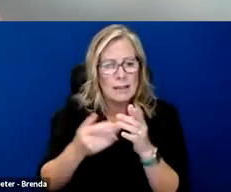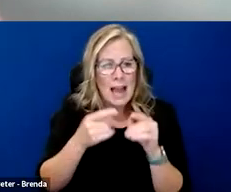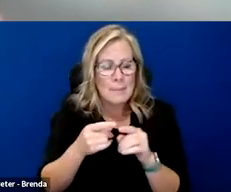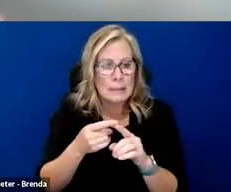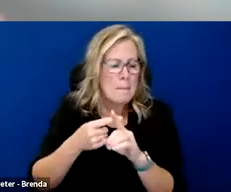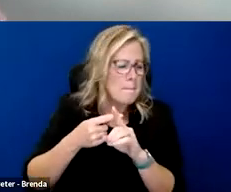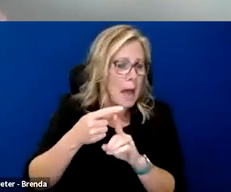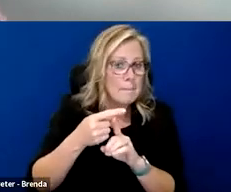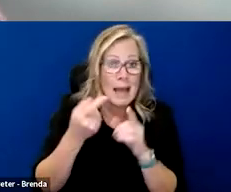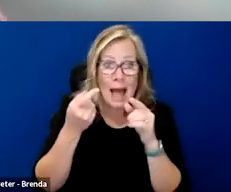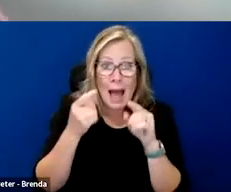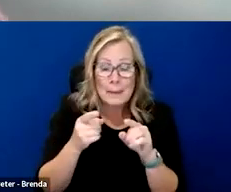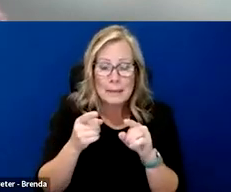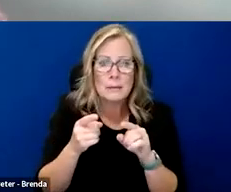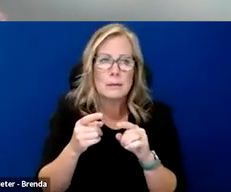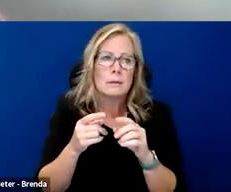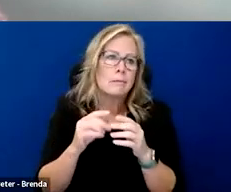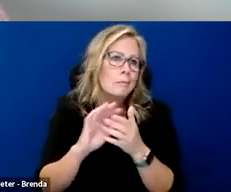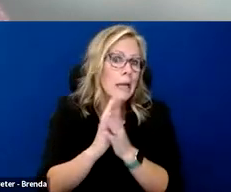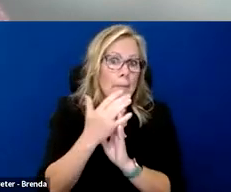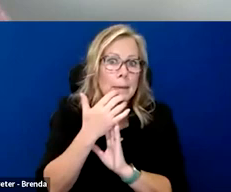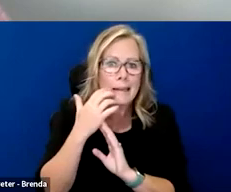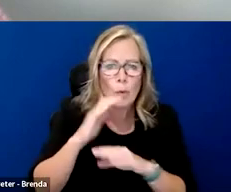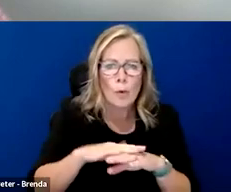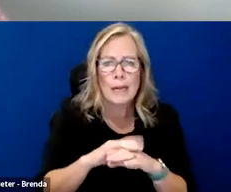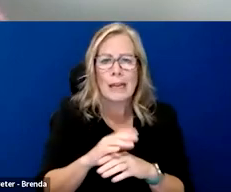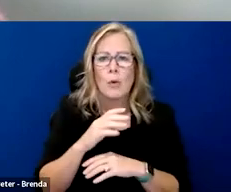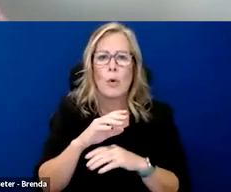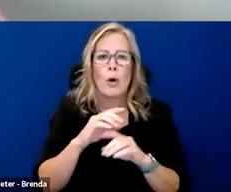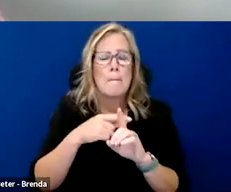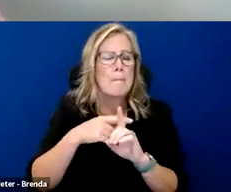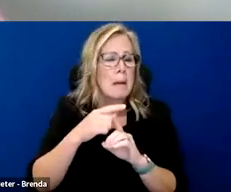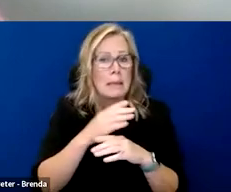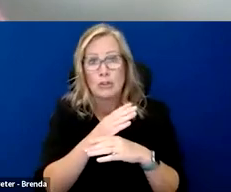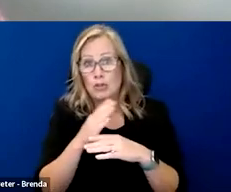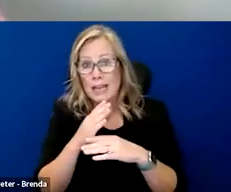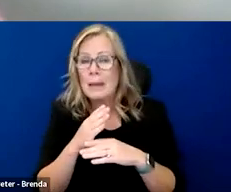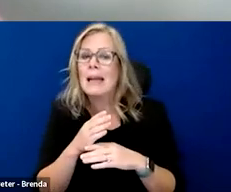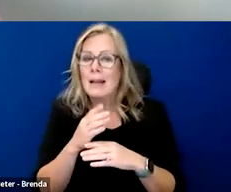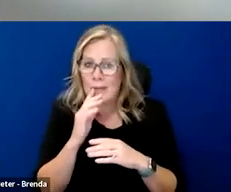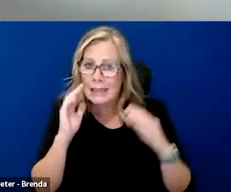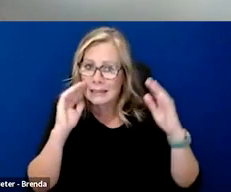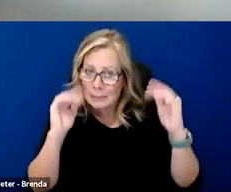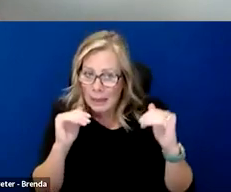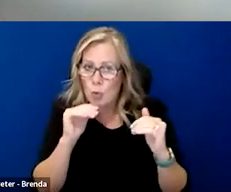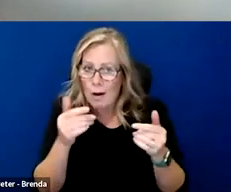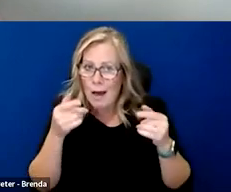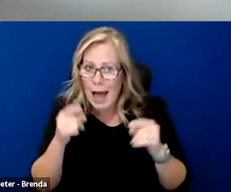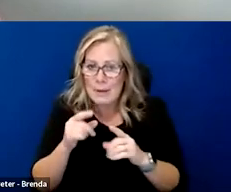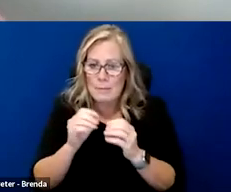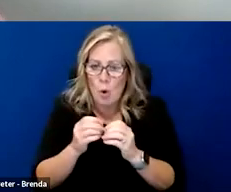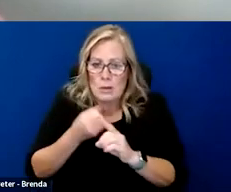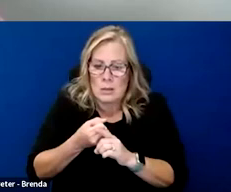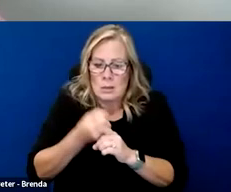the temperatures that might reach the heat warning level or the extreme heat emergency level even, are expected to become more frequent. Things that used to